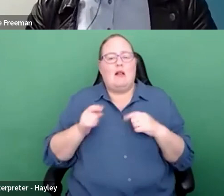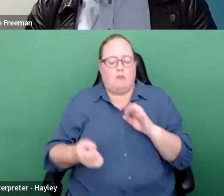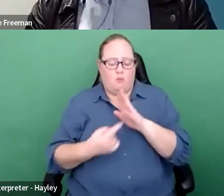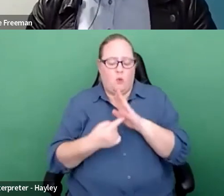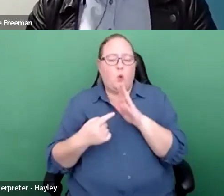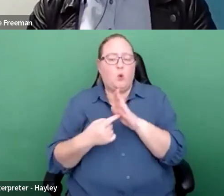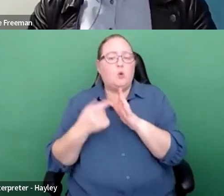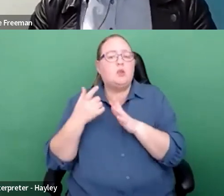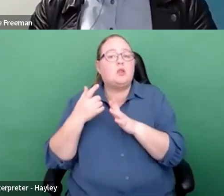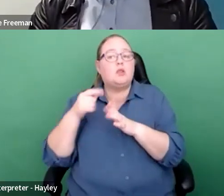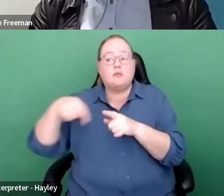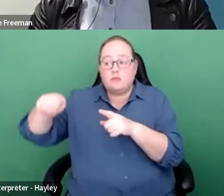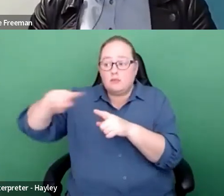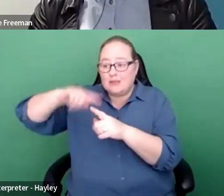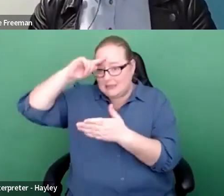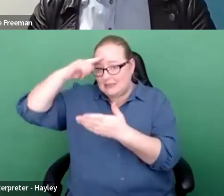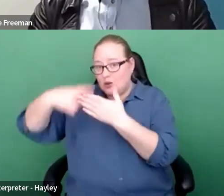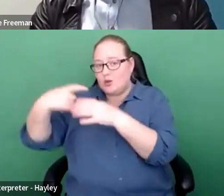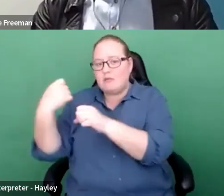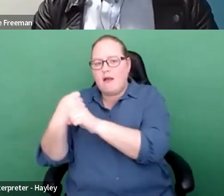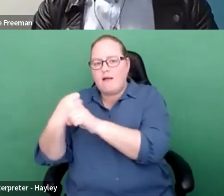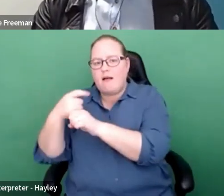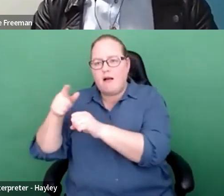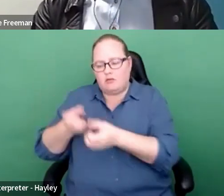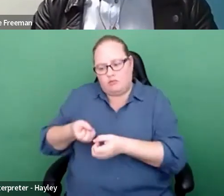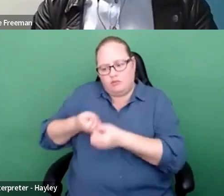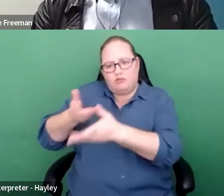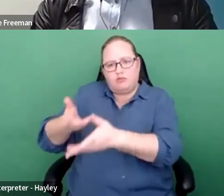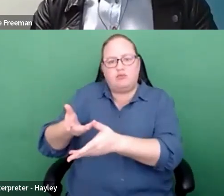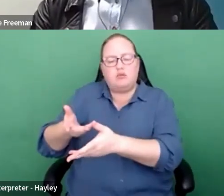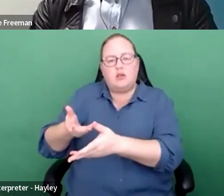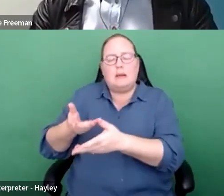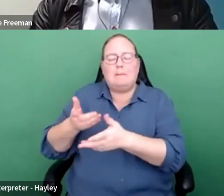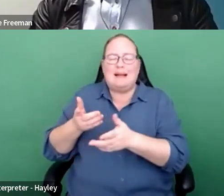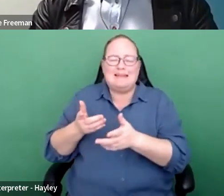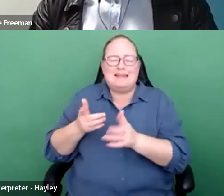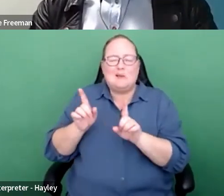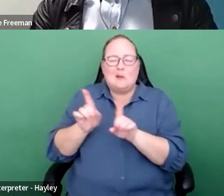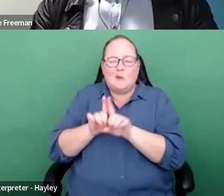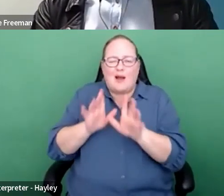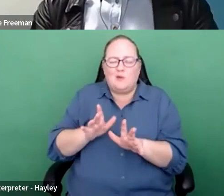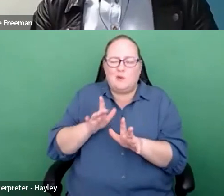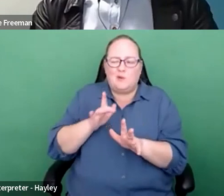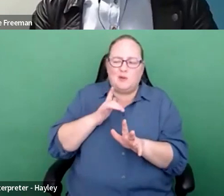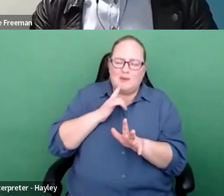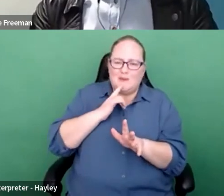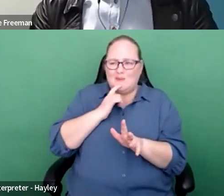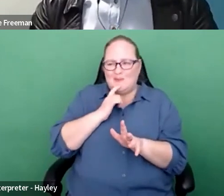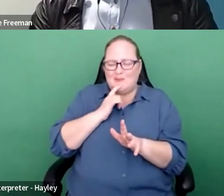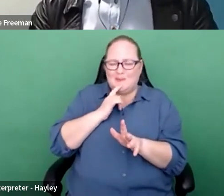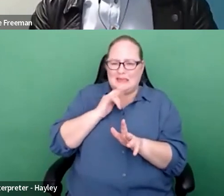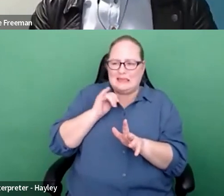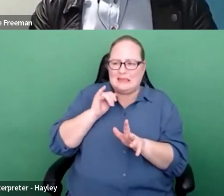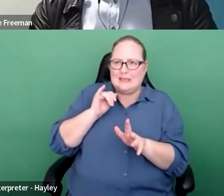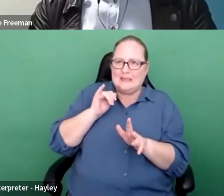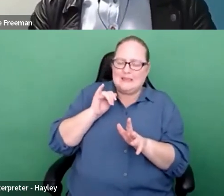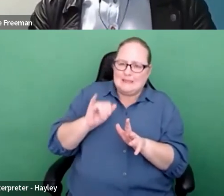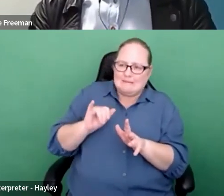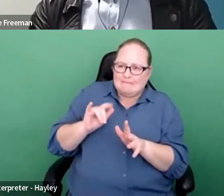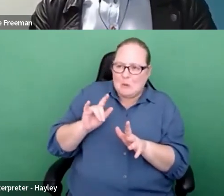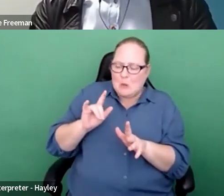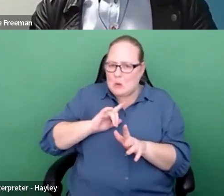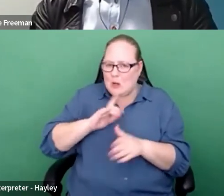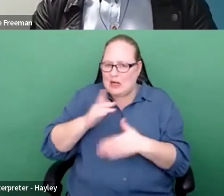important to critically think about, what are these stories doing? Are they simply something which is, creating a momentary window of empathy for them to not